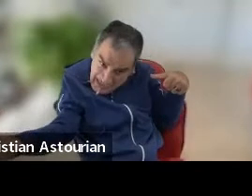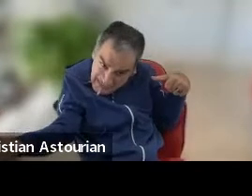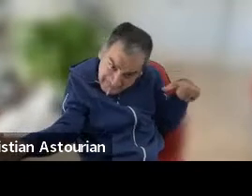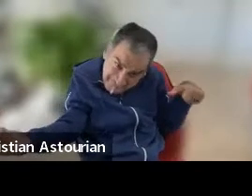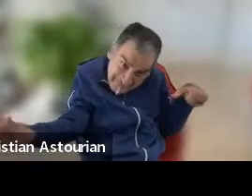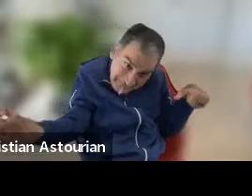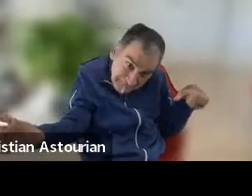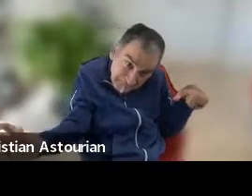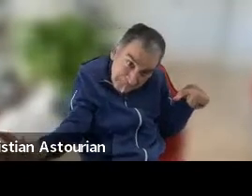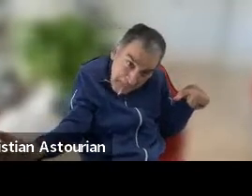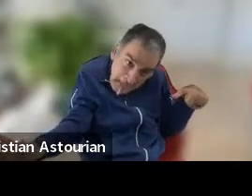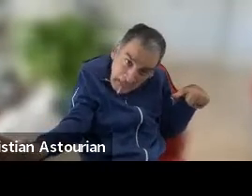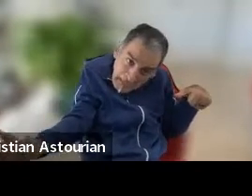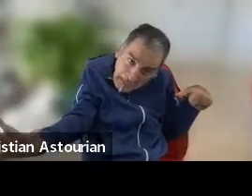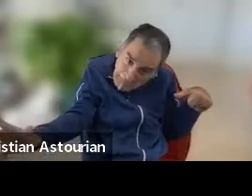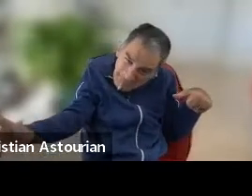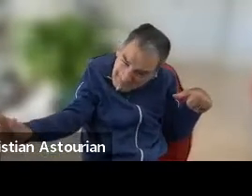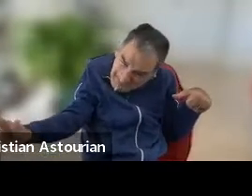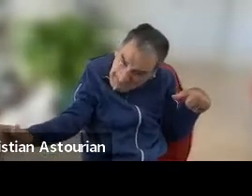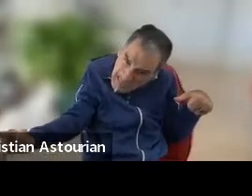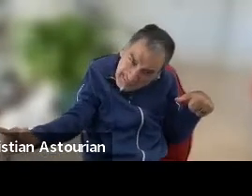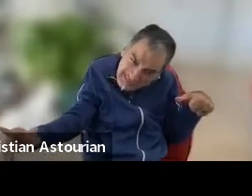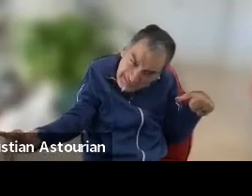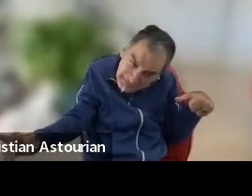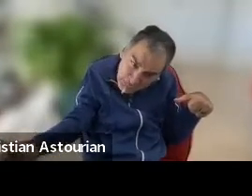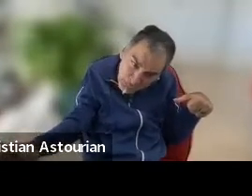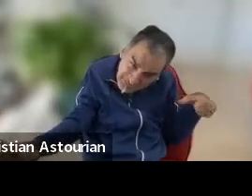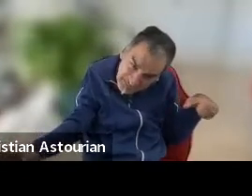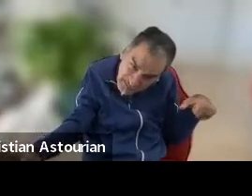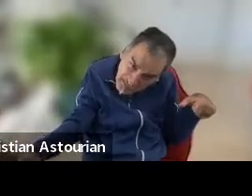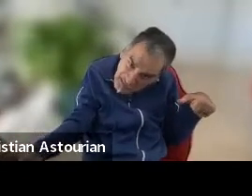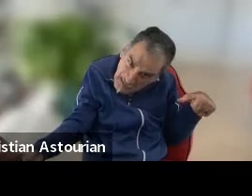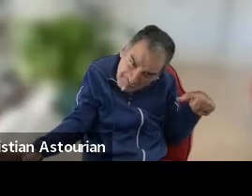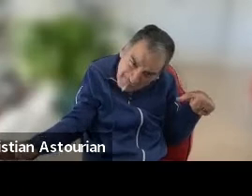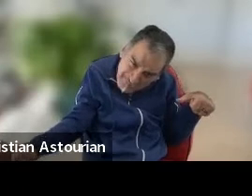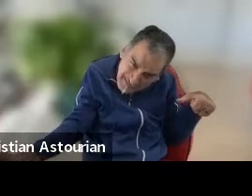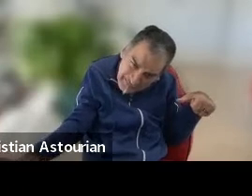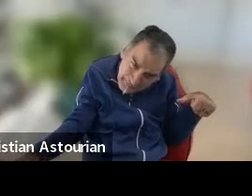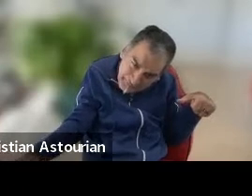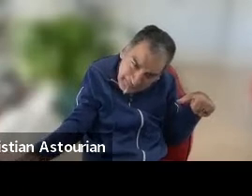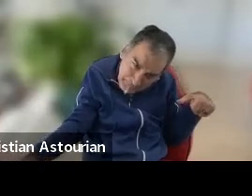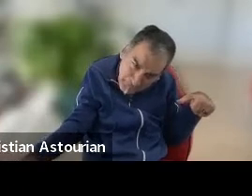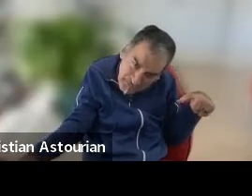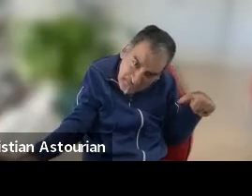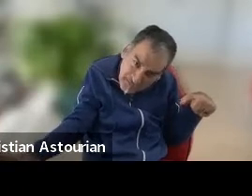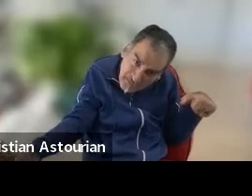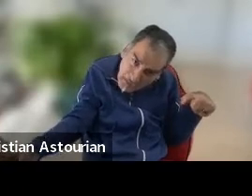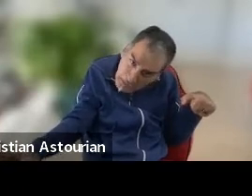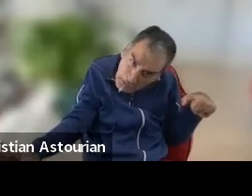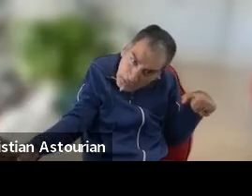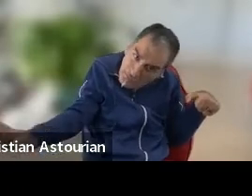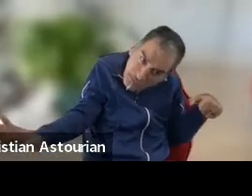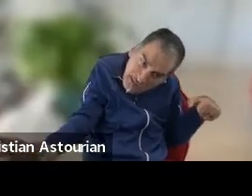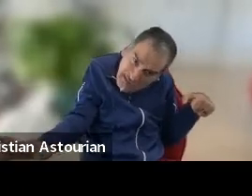life. Mental health issues have affected people